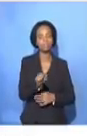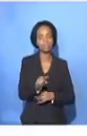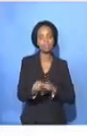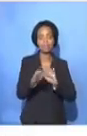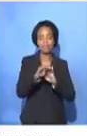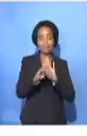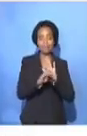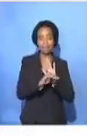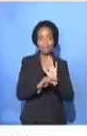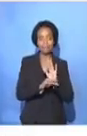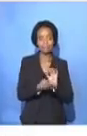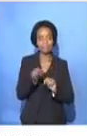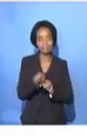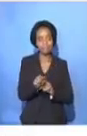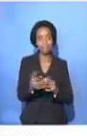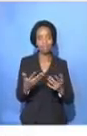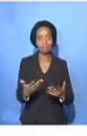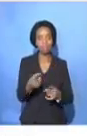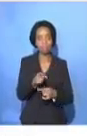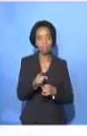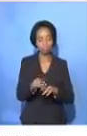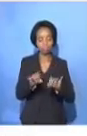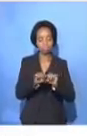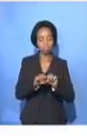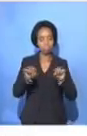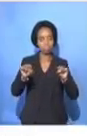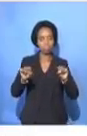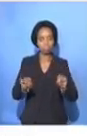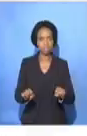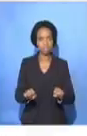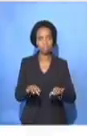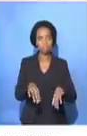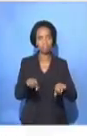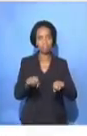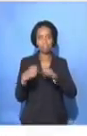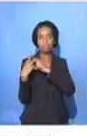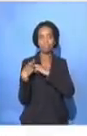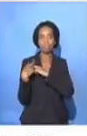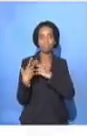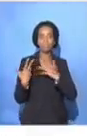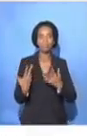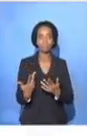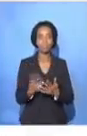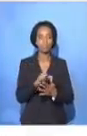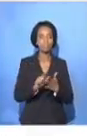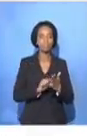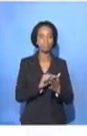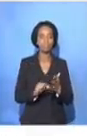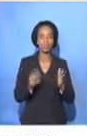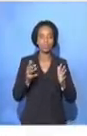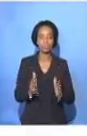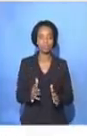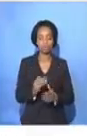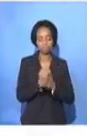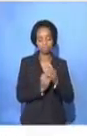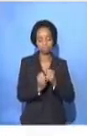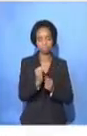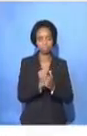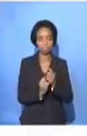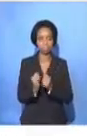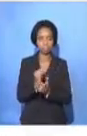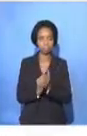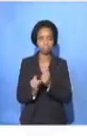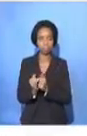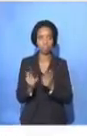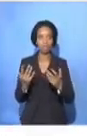proportional representation system reduces accountability to the voter, as the individuals retained on the